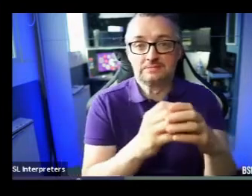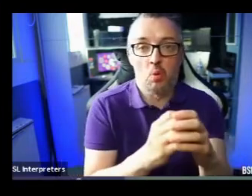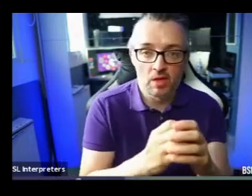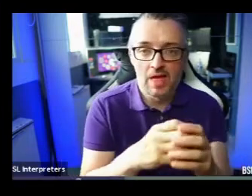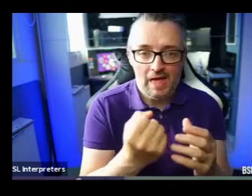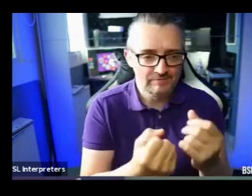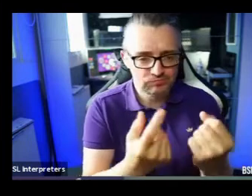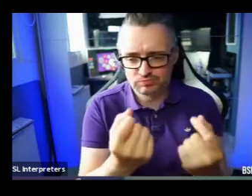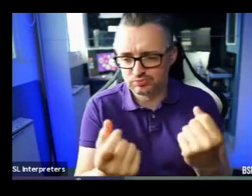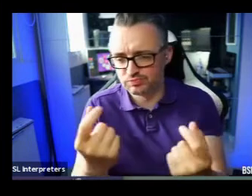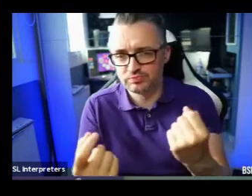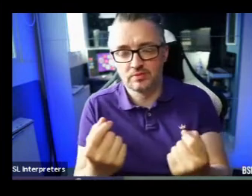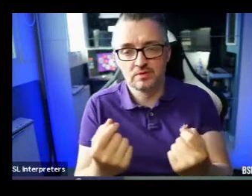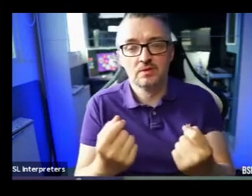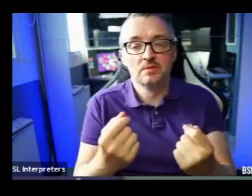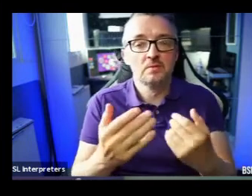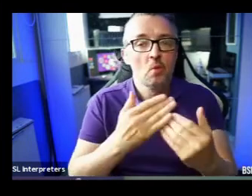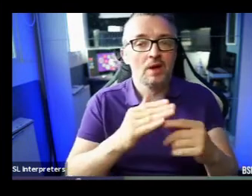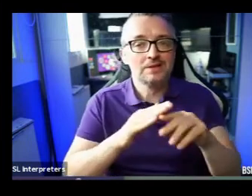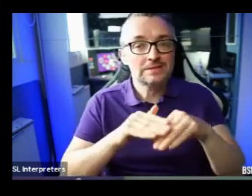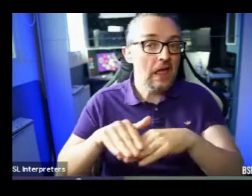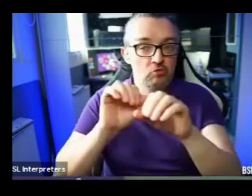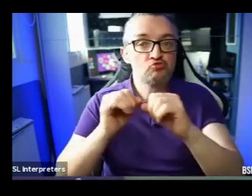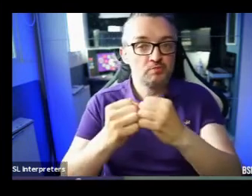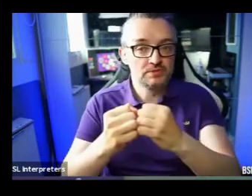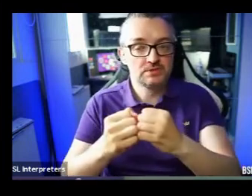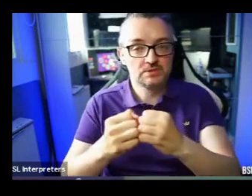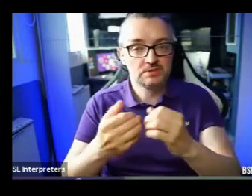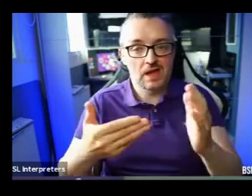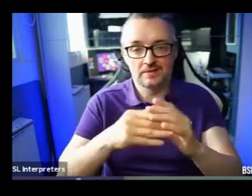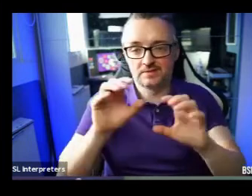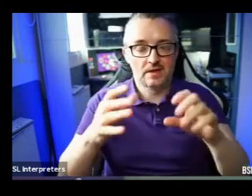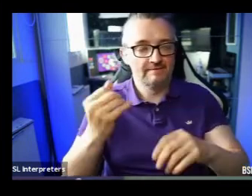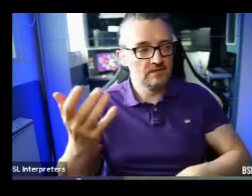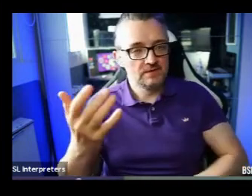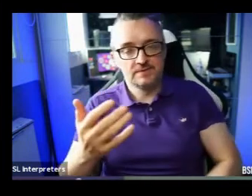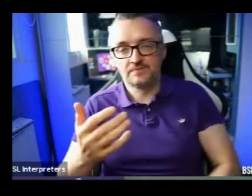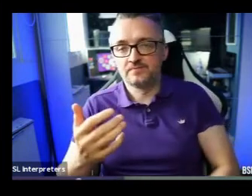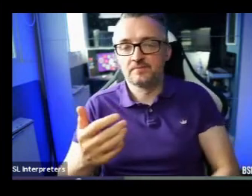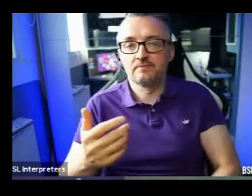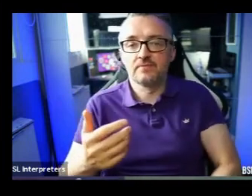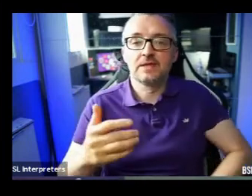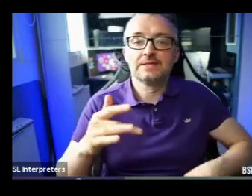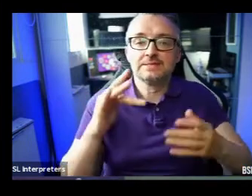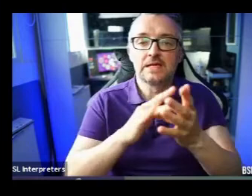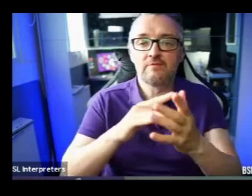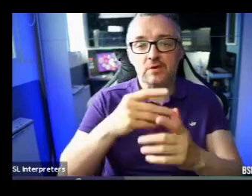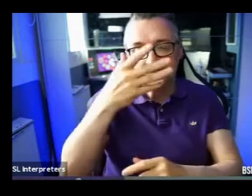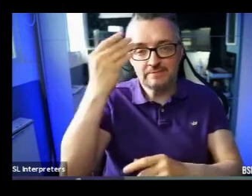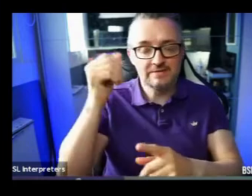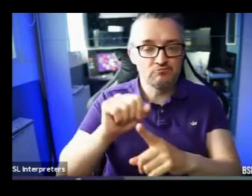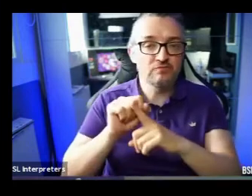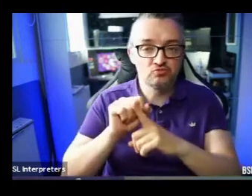initiatives, local groups, and indeed more national groups perhaps onto that. We've also got the Centre for